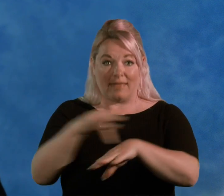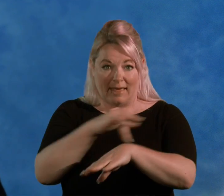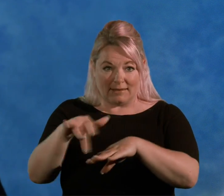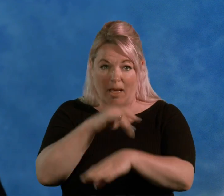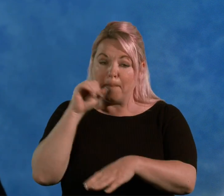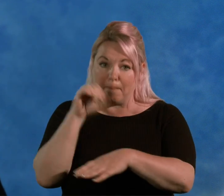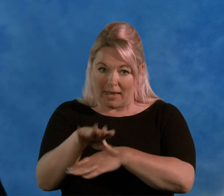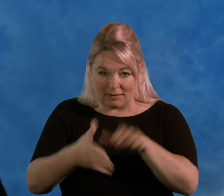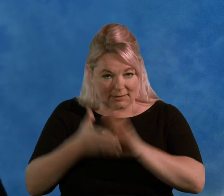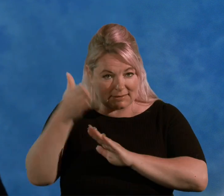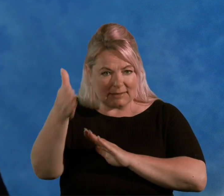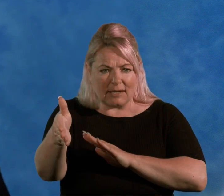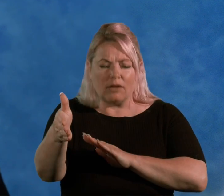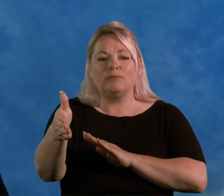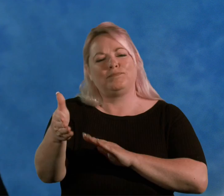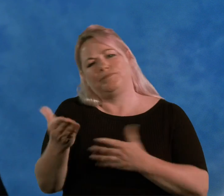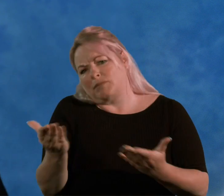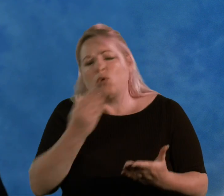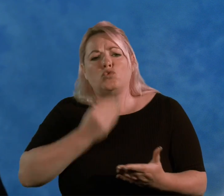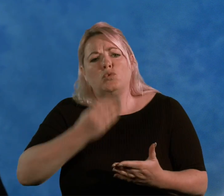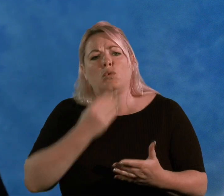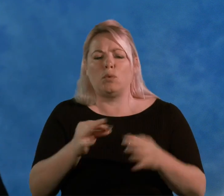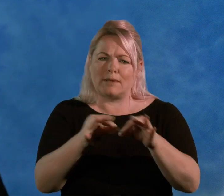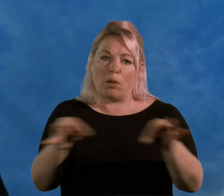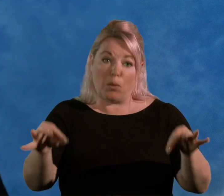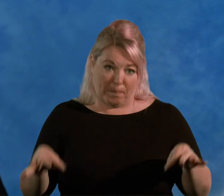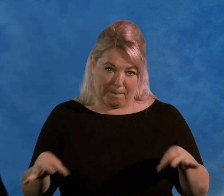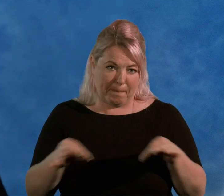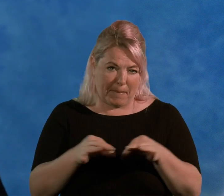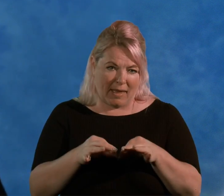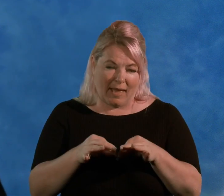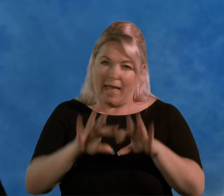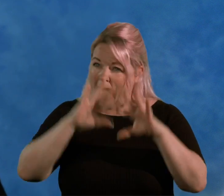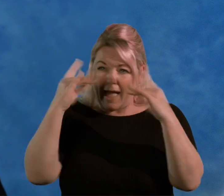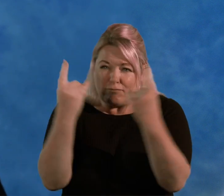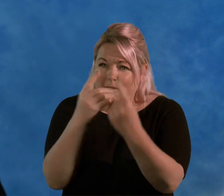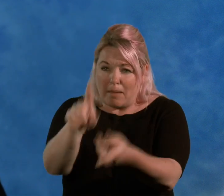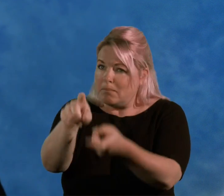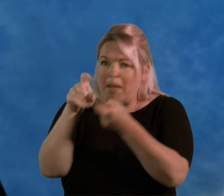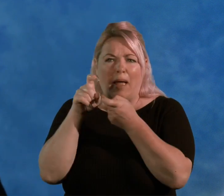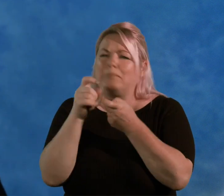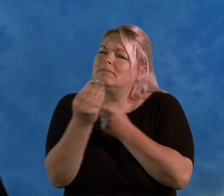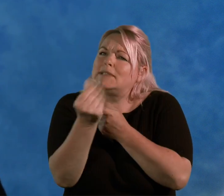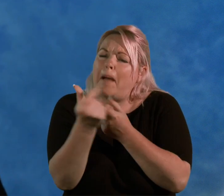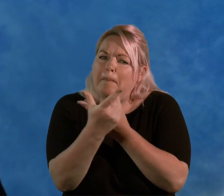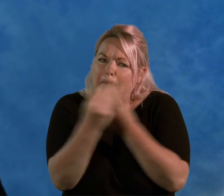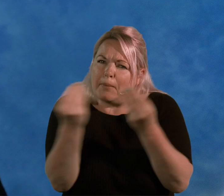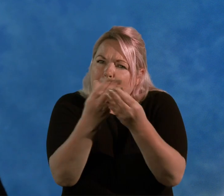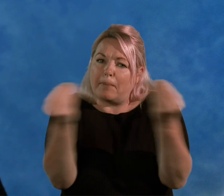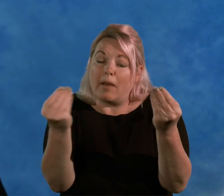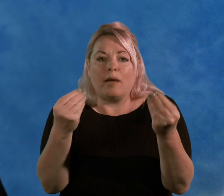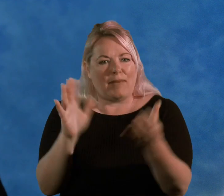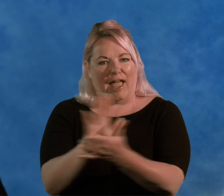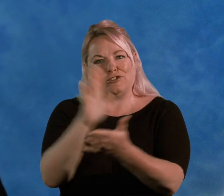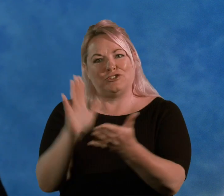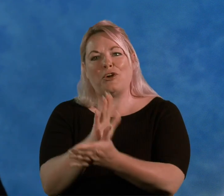to the theatre. I have to use the loop system, and I don't always get everything that's said, but I can enjoy